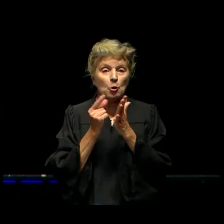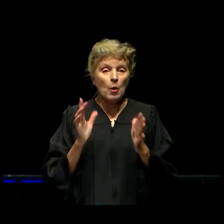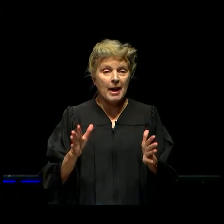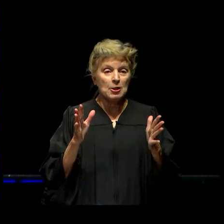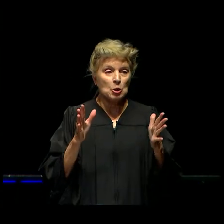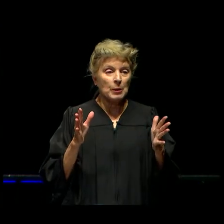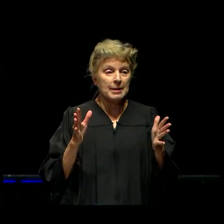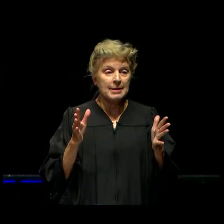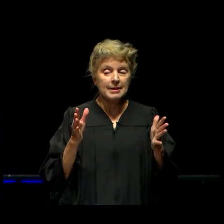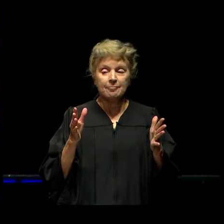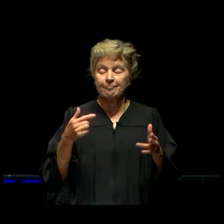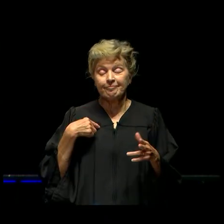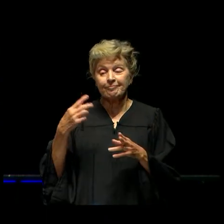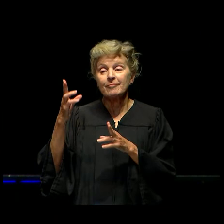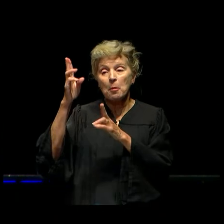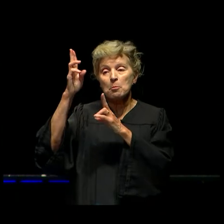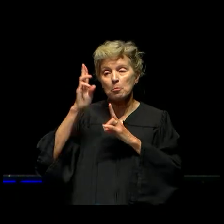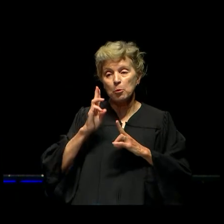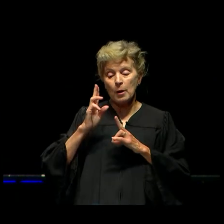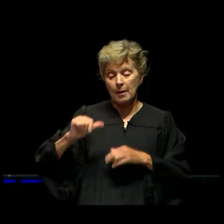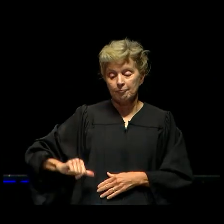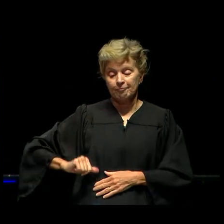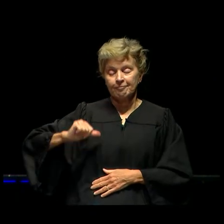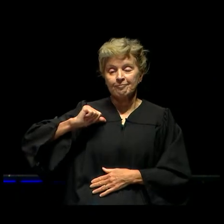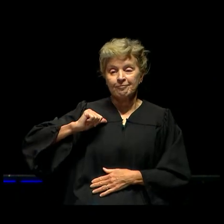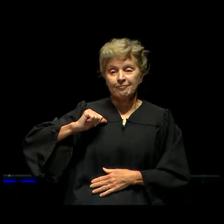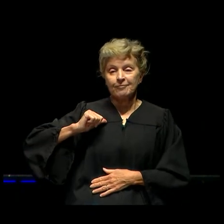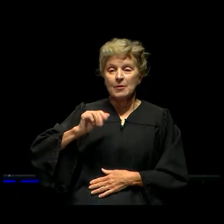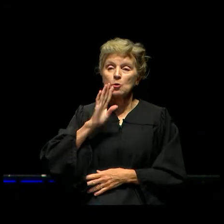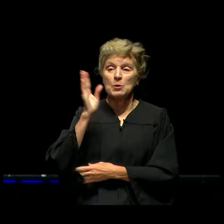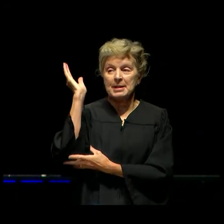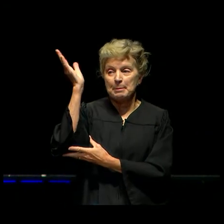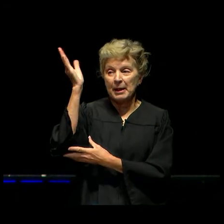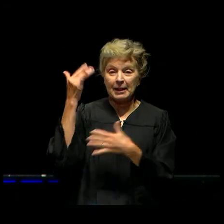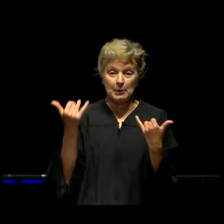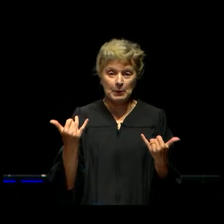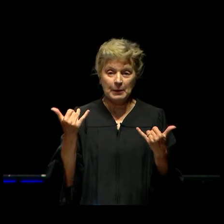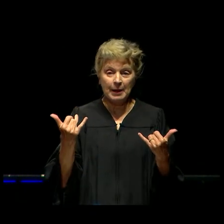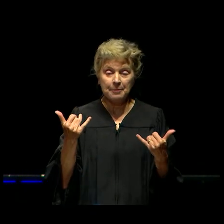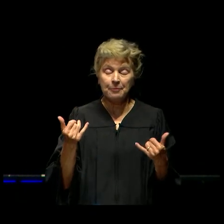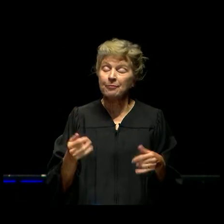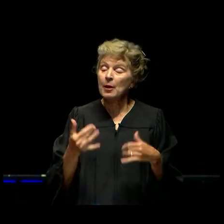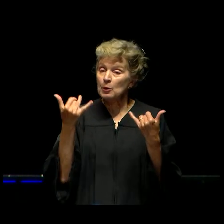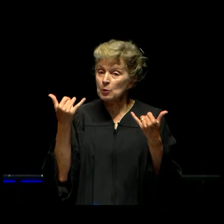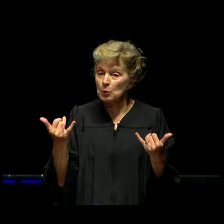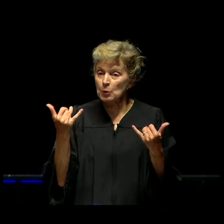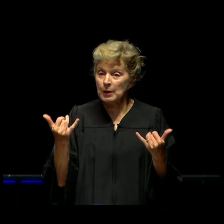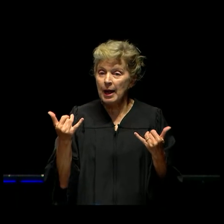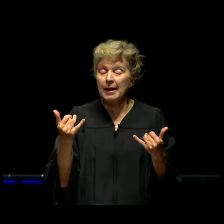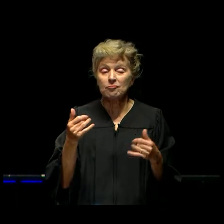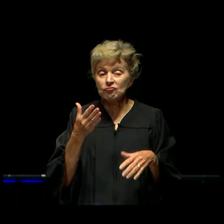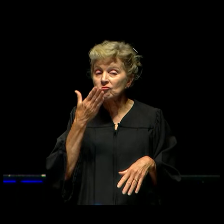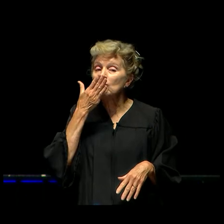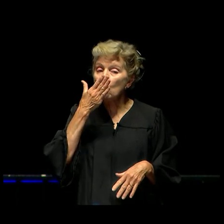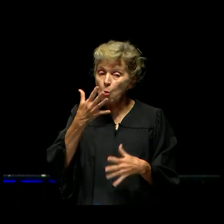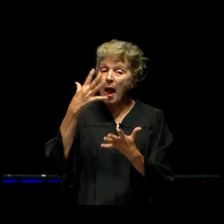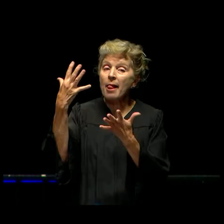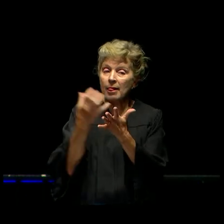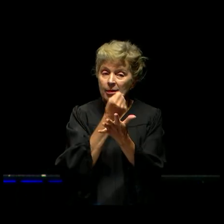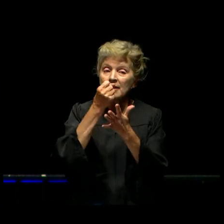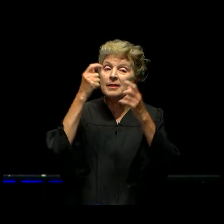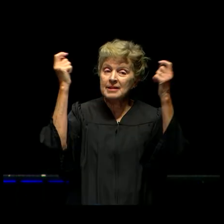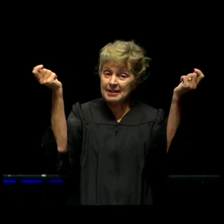Graduands, I am very proud and honored to speak to you. Today is a time of very well-deserved